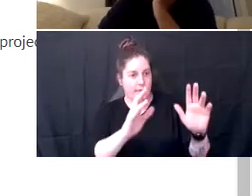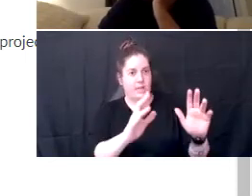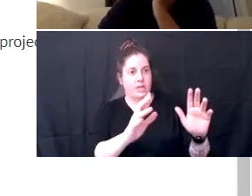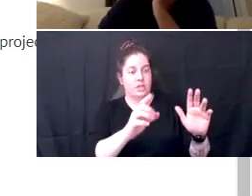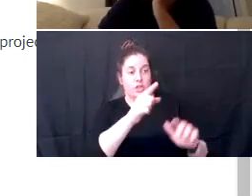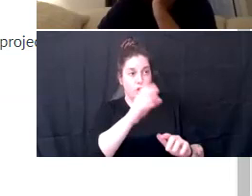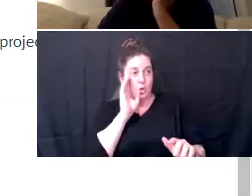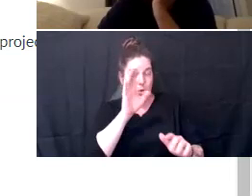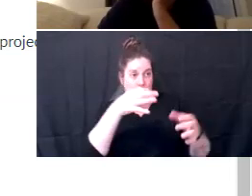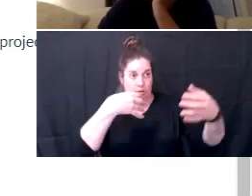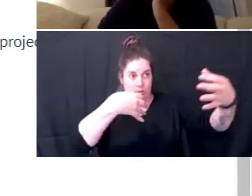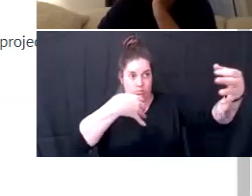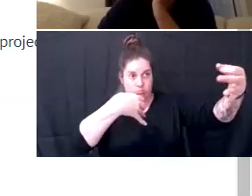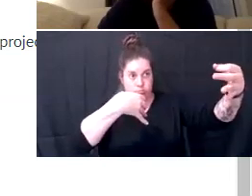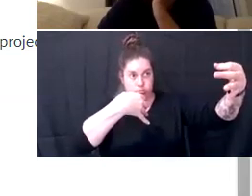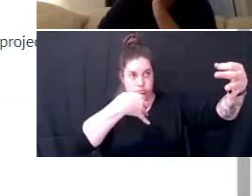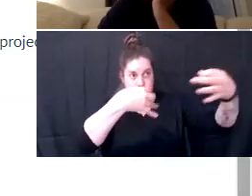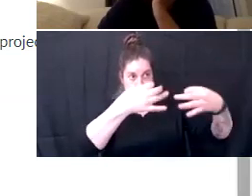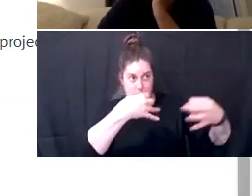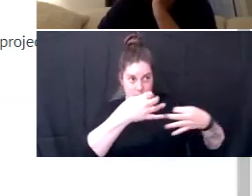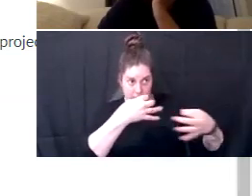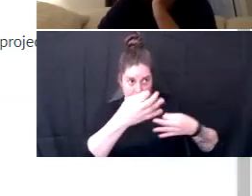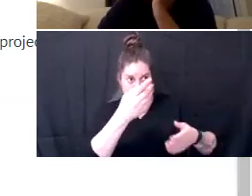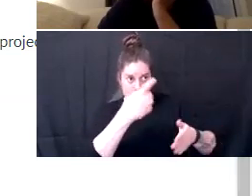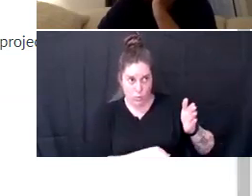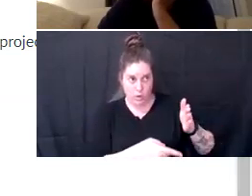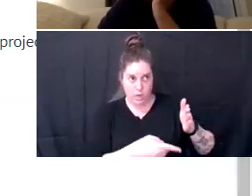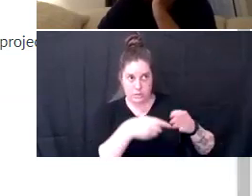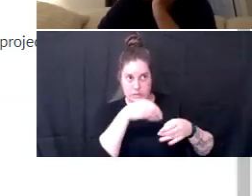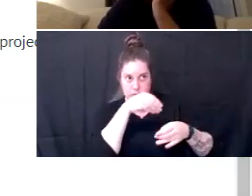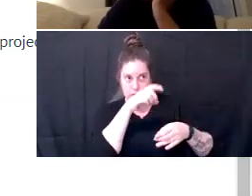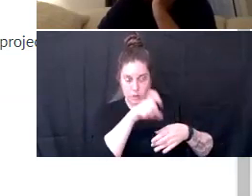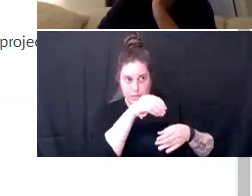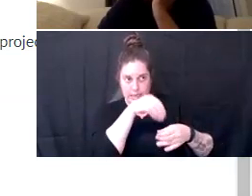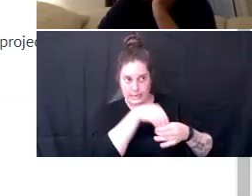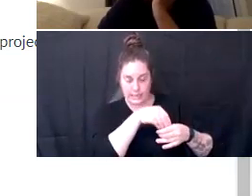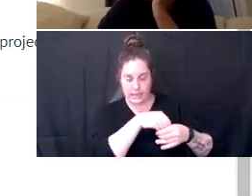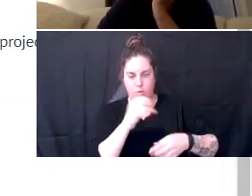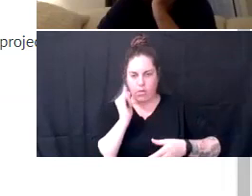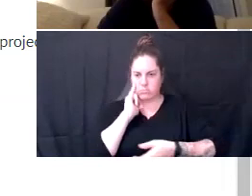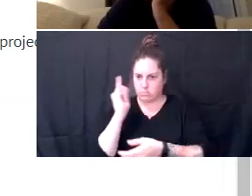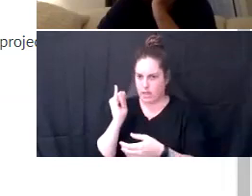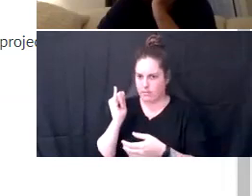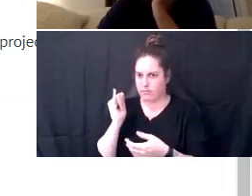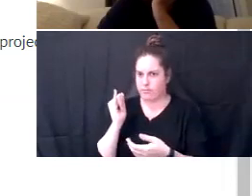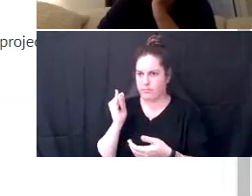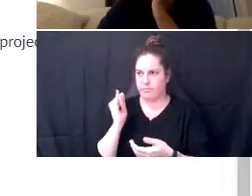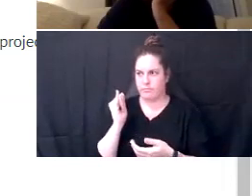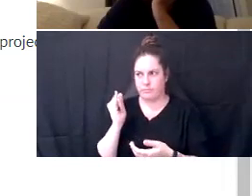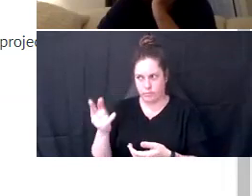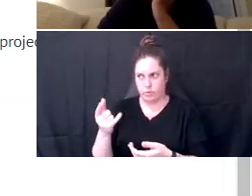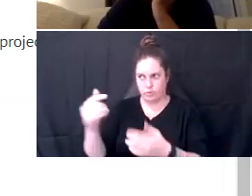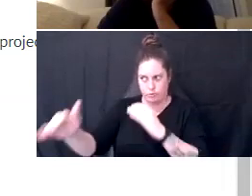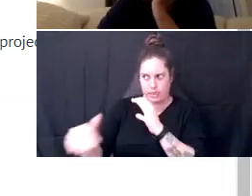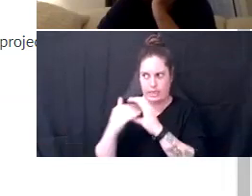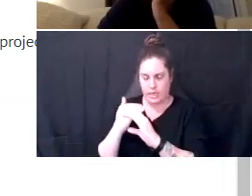exactly you want in the articles, correct? Well, if you're getting the article approved, that means it has what I'm looking for. You